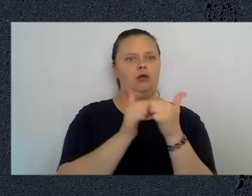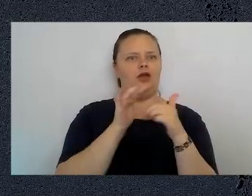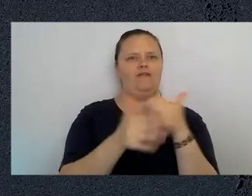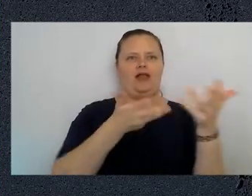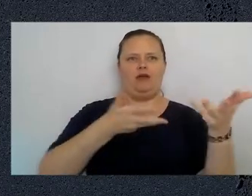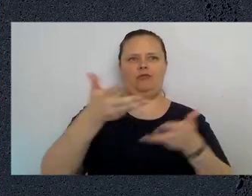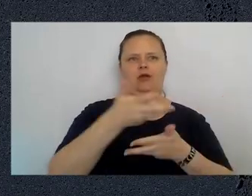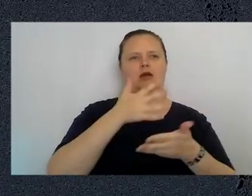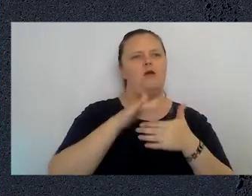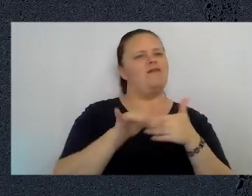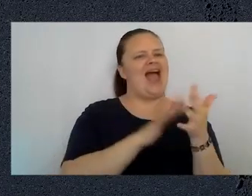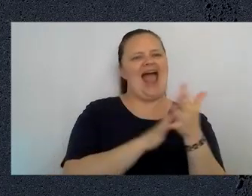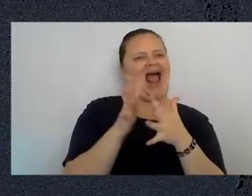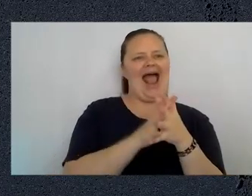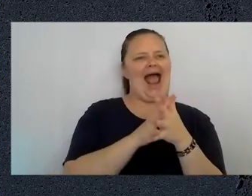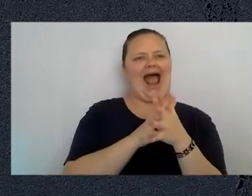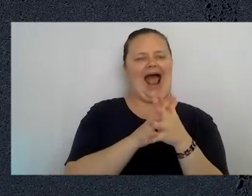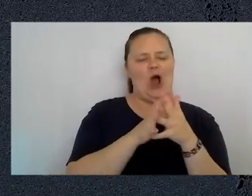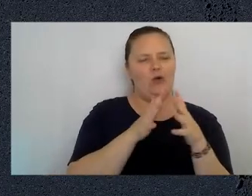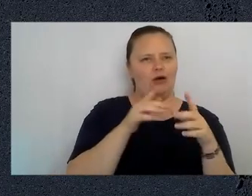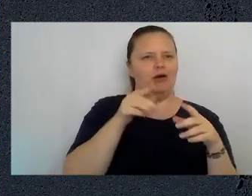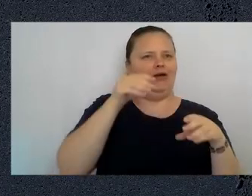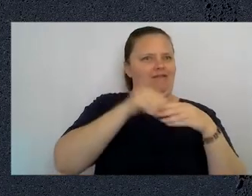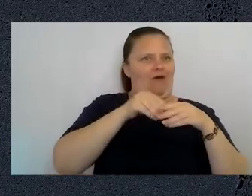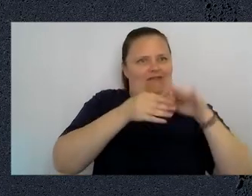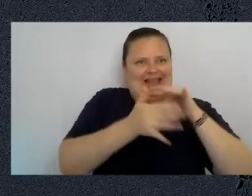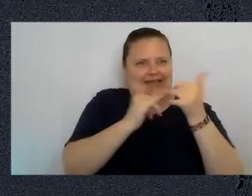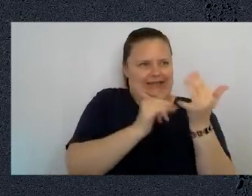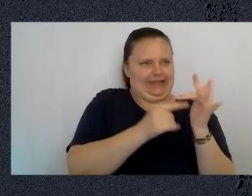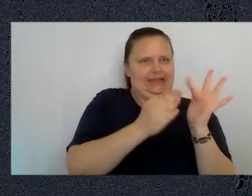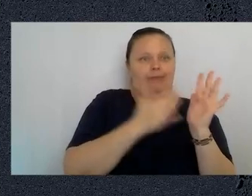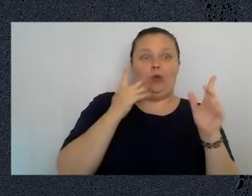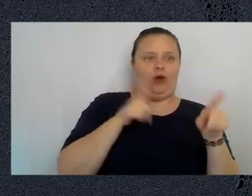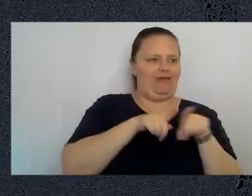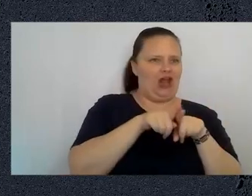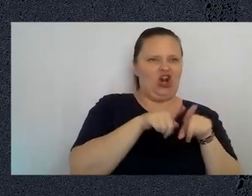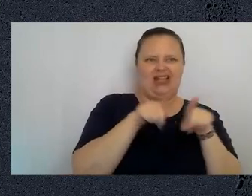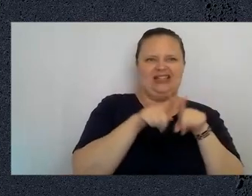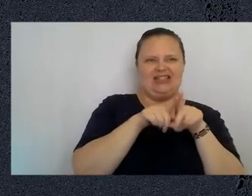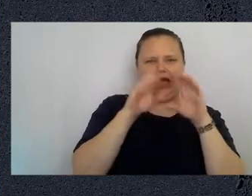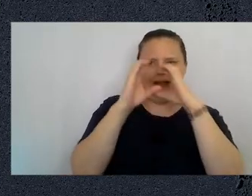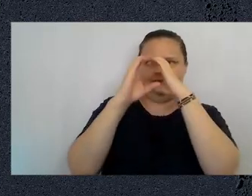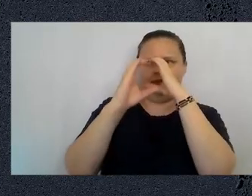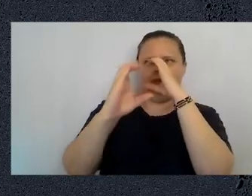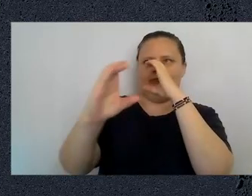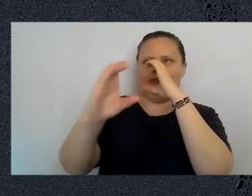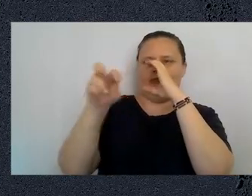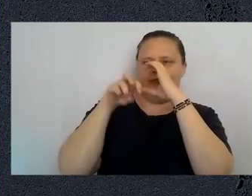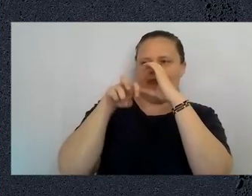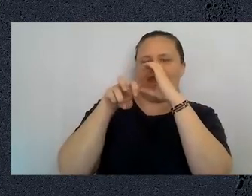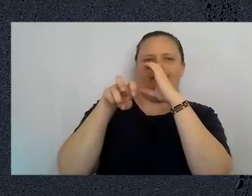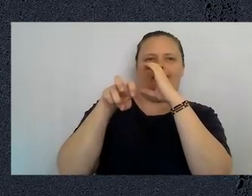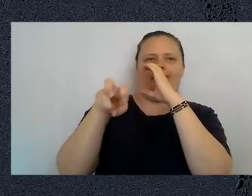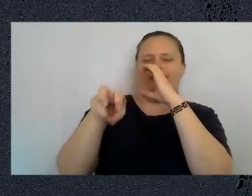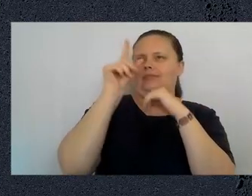girls into STEM is very, very important. But when you go through STEM, there's kind of that pipeline, that tunnel, and you kind of just see academia as